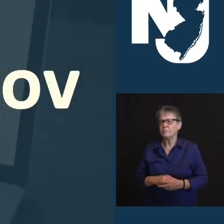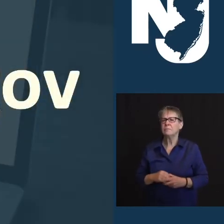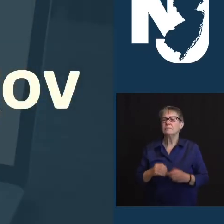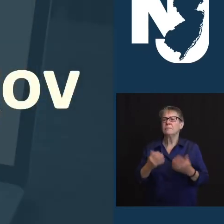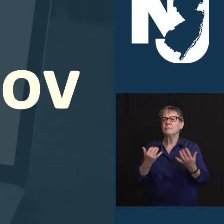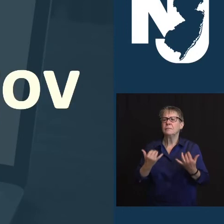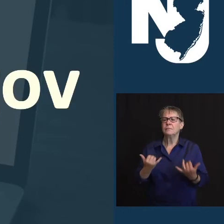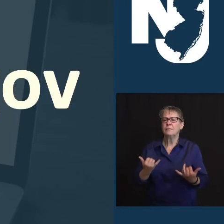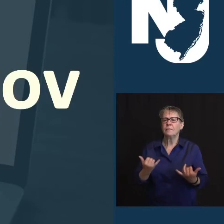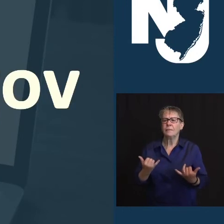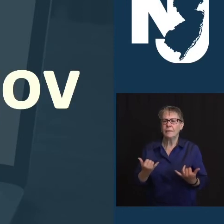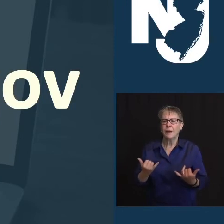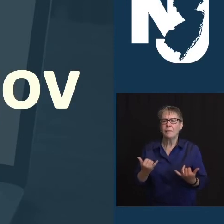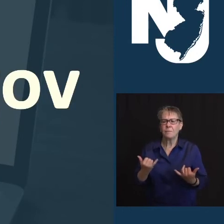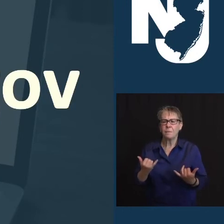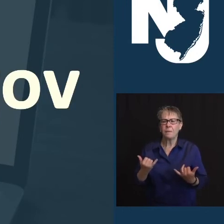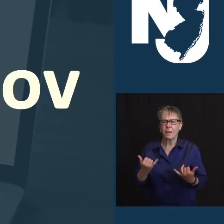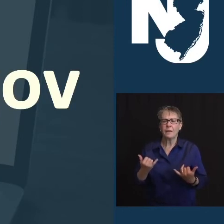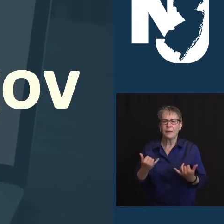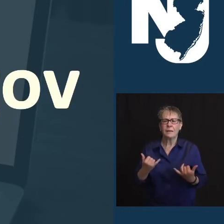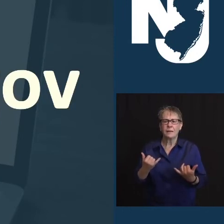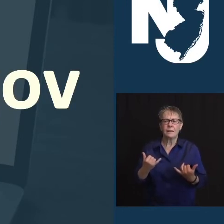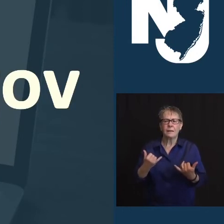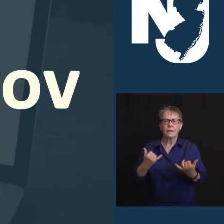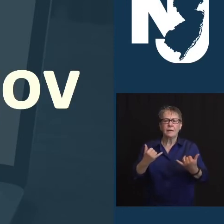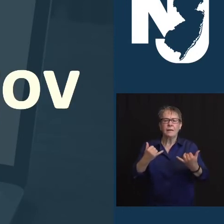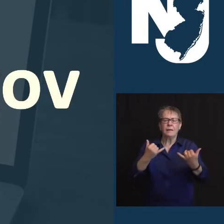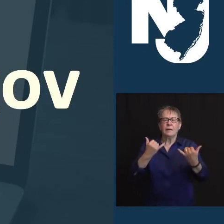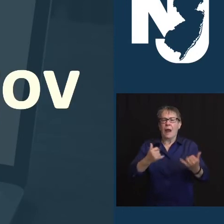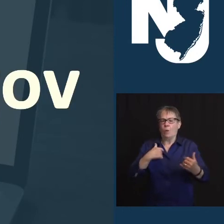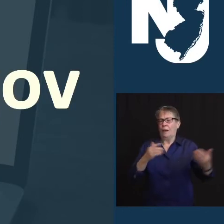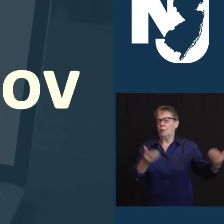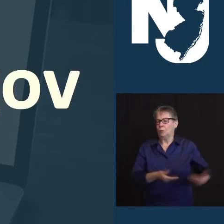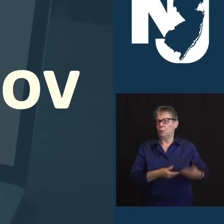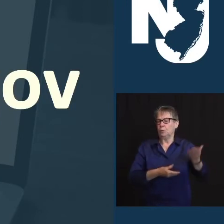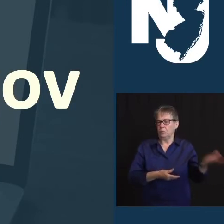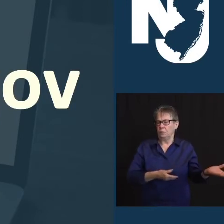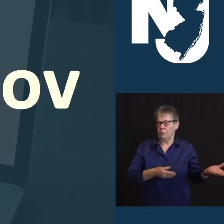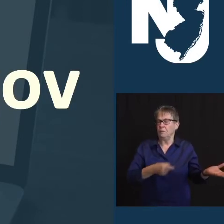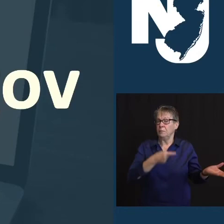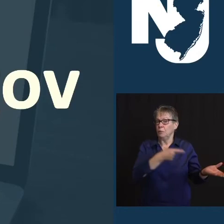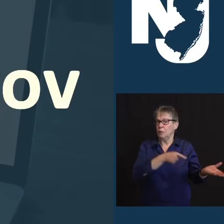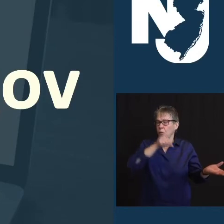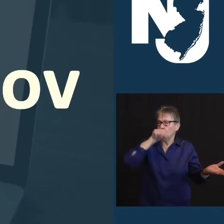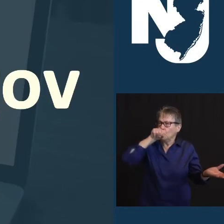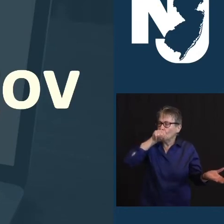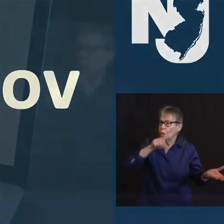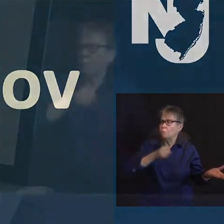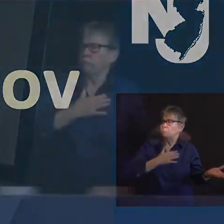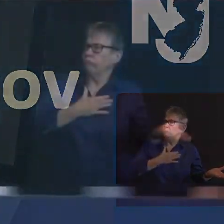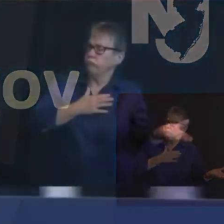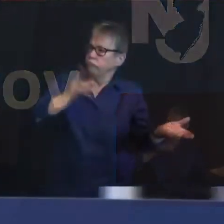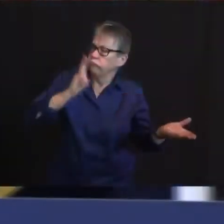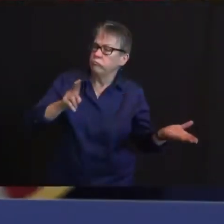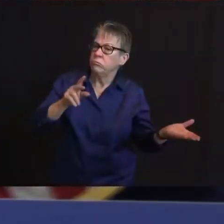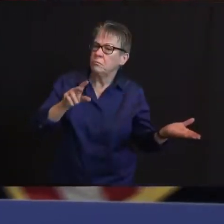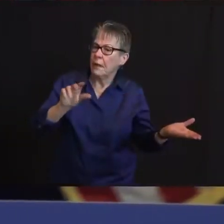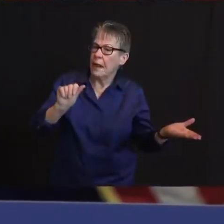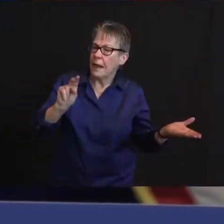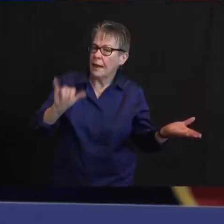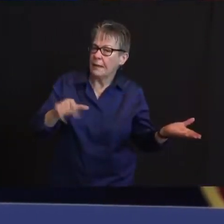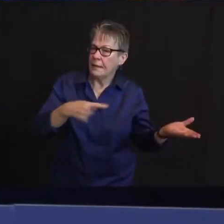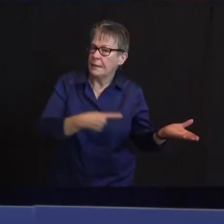who needs no introduction. Please help me welcome the Commissioner of the Department of Health, Judy Persicilli. Thank you, Governor, and good